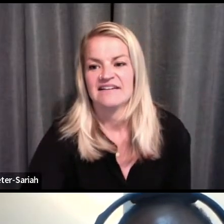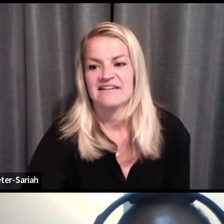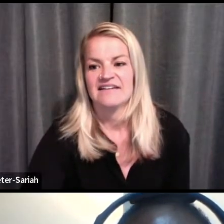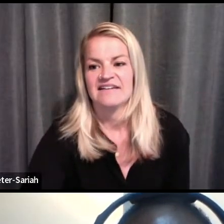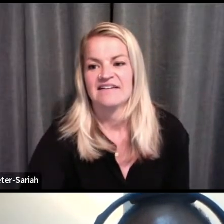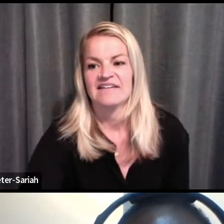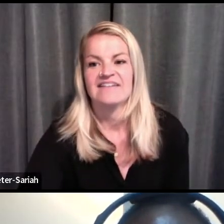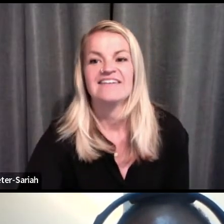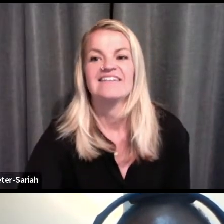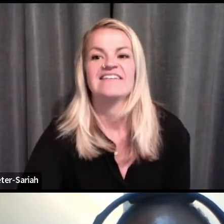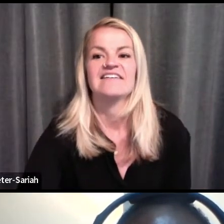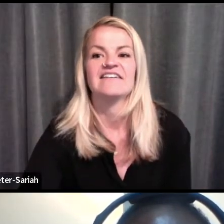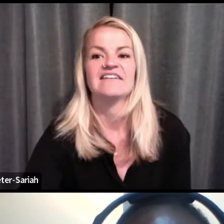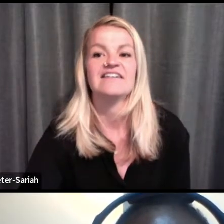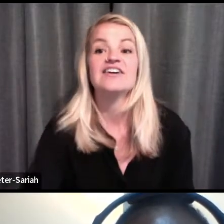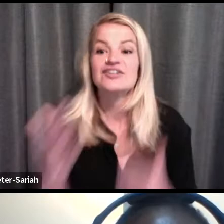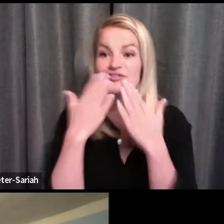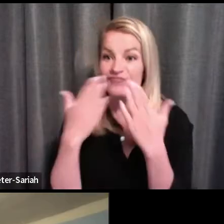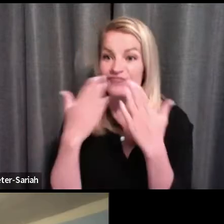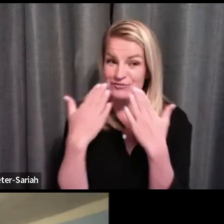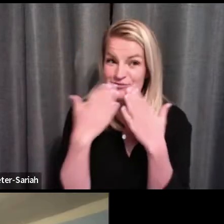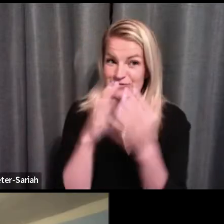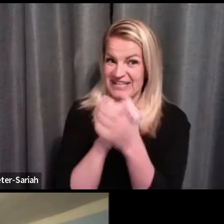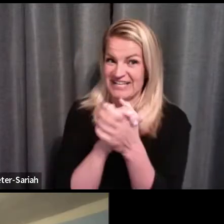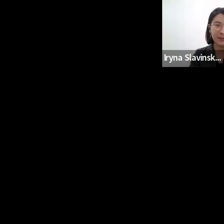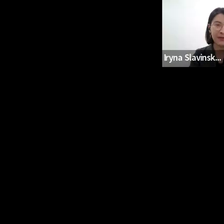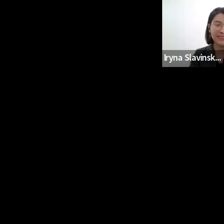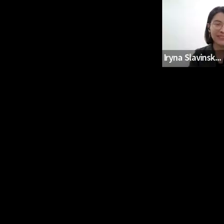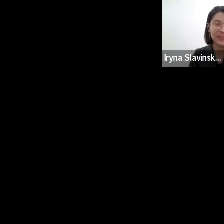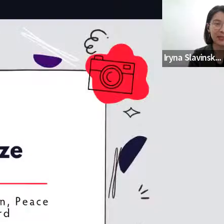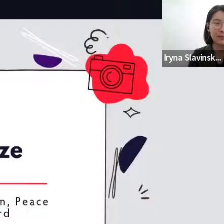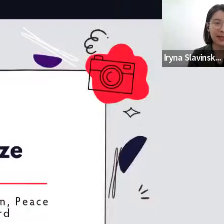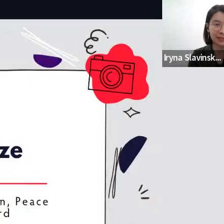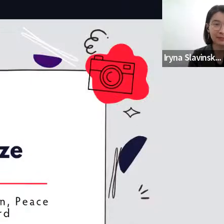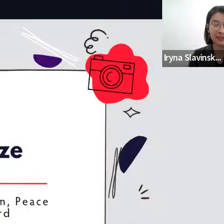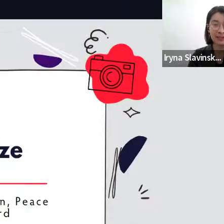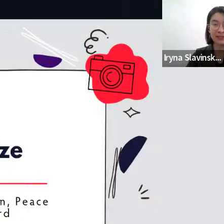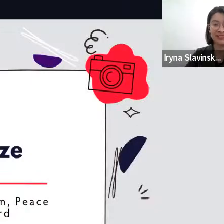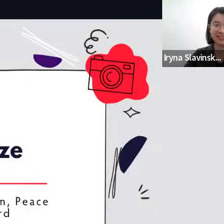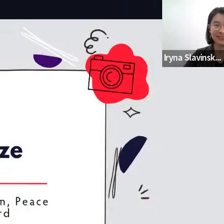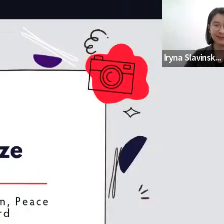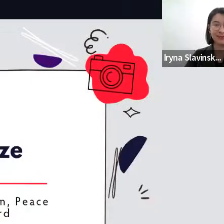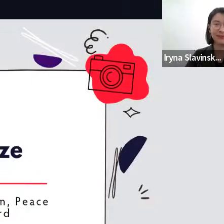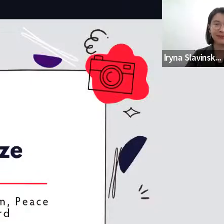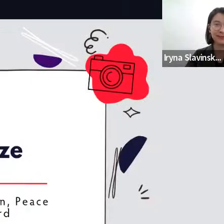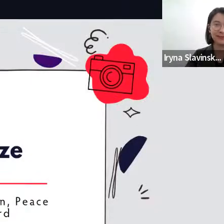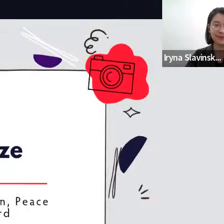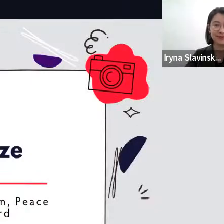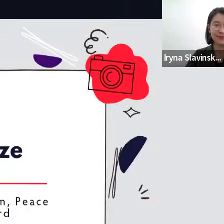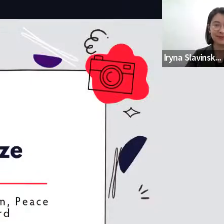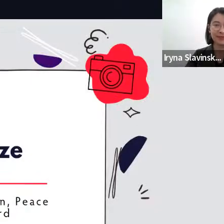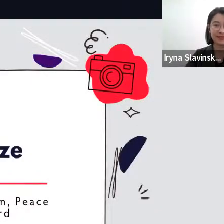Congratulations. And now to present the second place award, Ms. Daniela Pellet, please proceed.